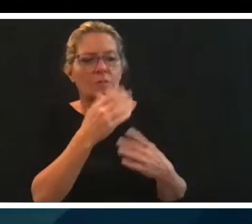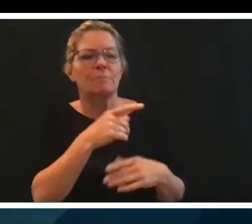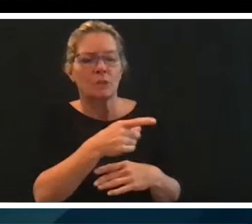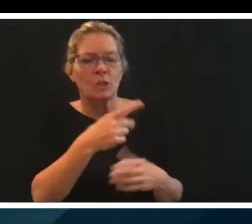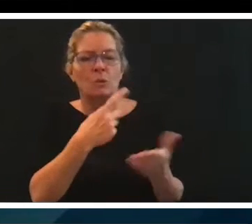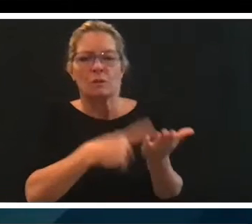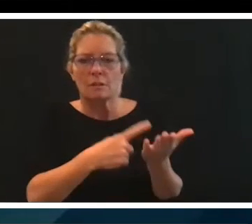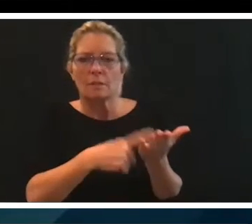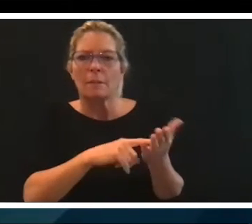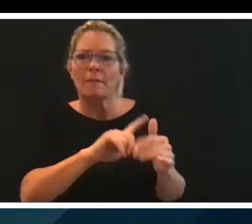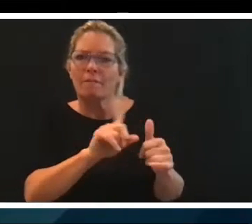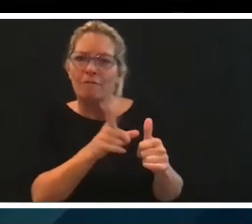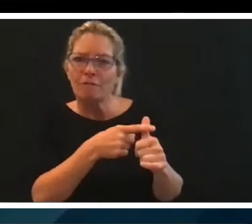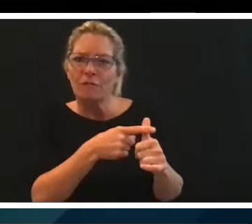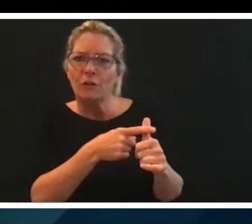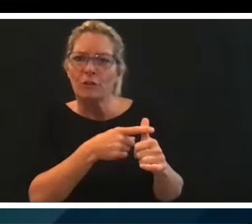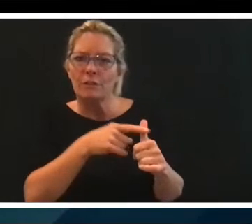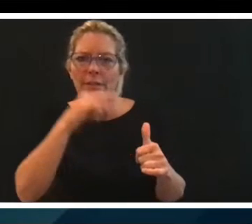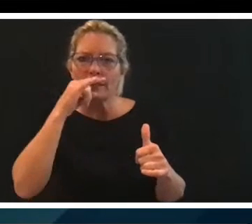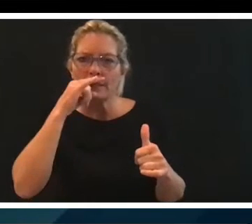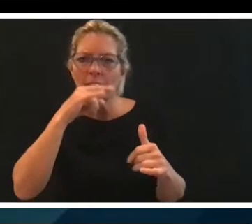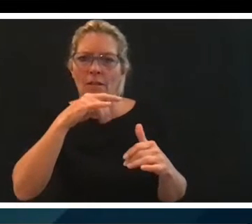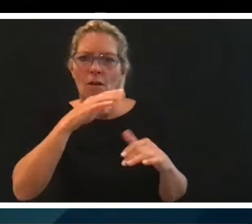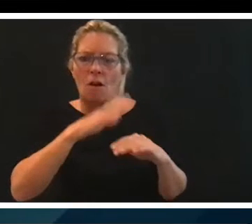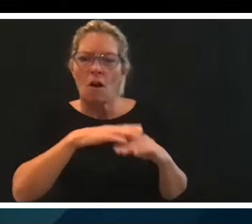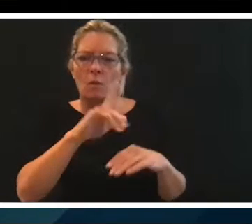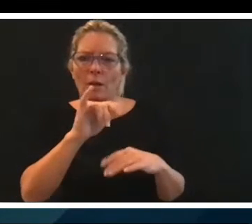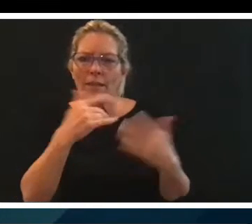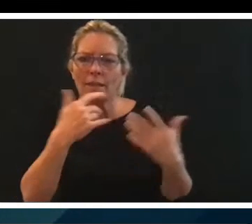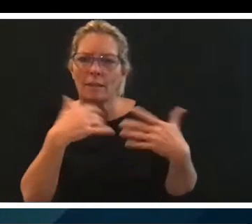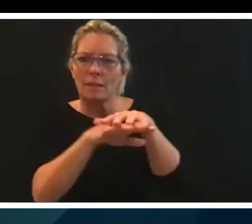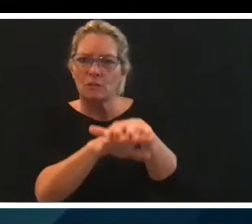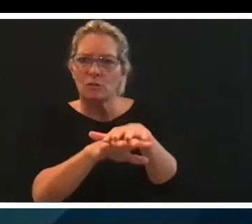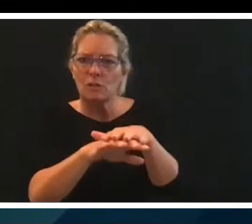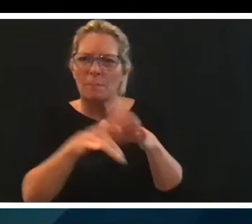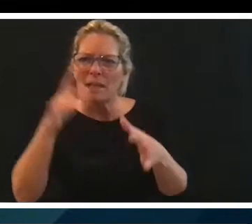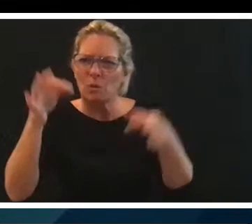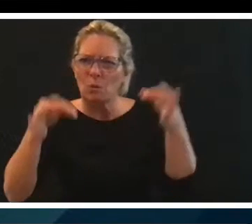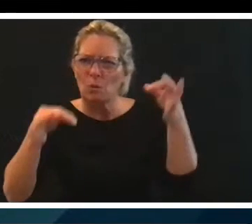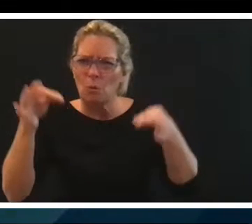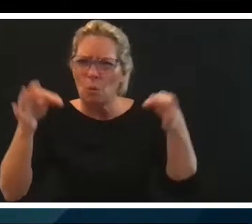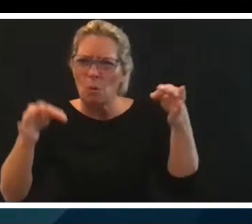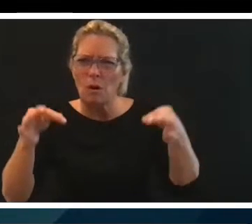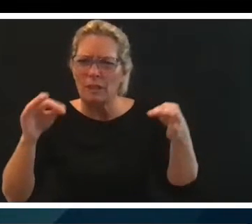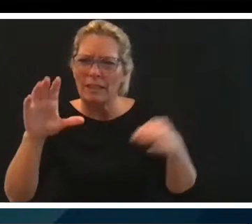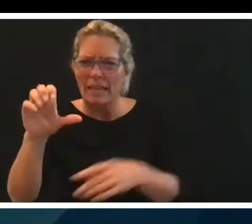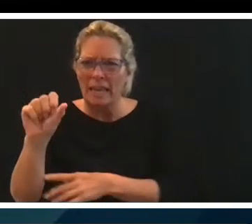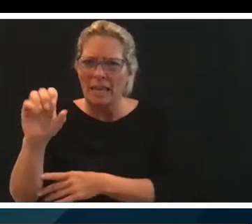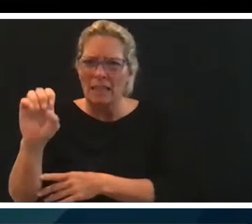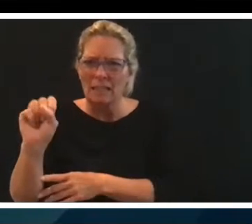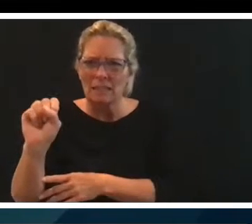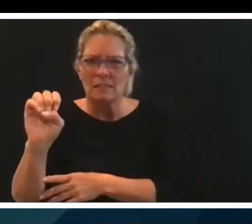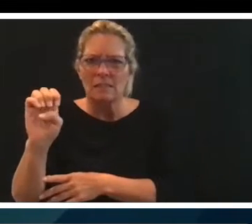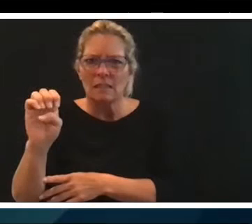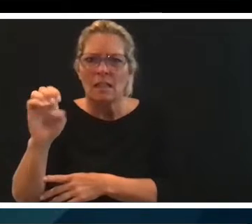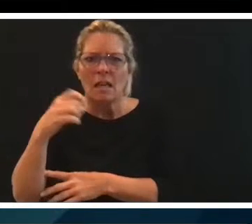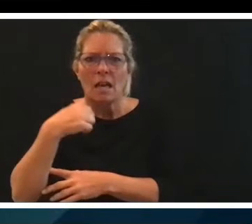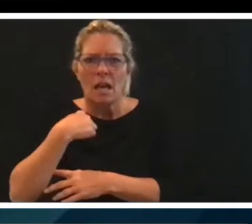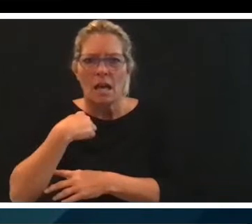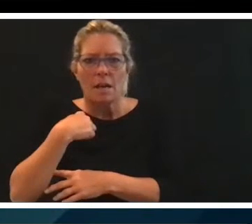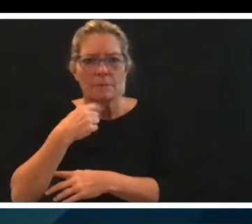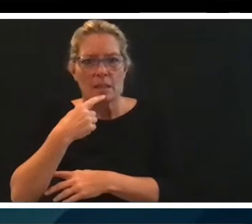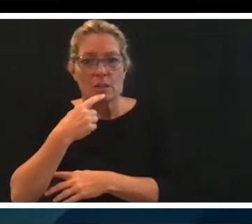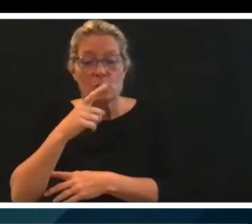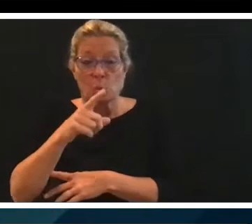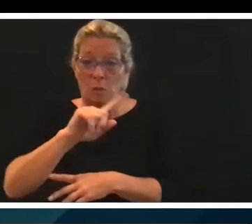in a court case. Can you just expound upon that a little bit? Because what I'm gathering from that is that you're saying you were the first kid who